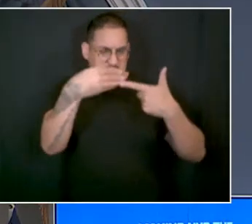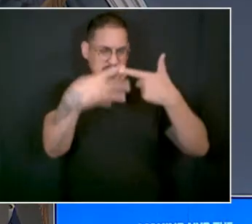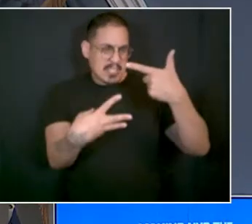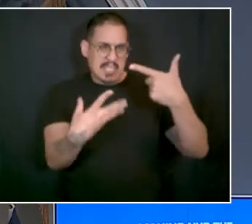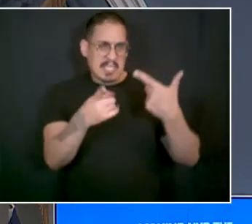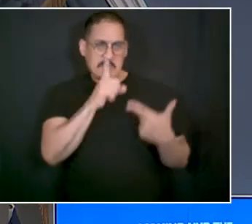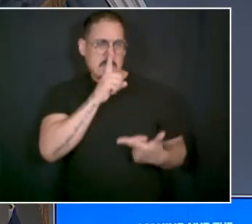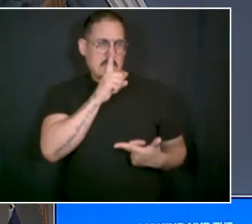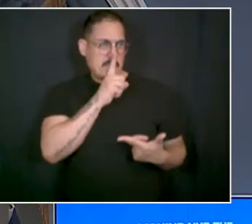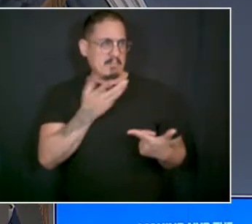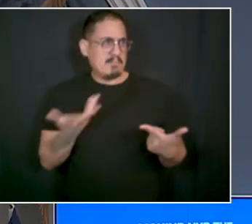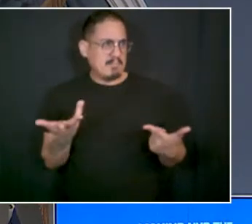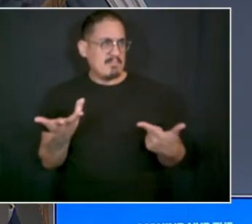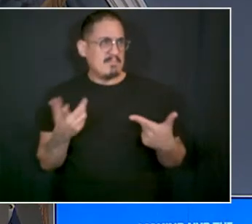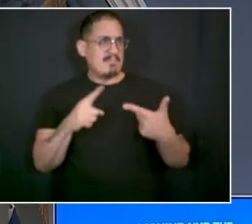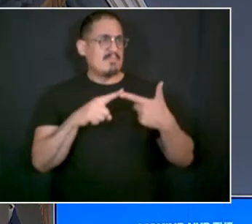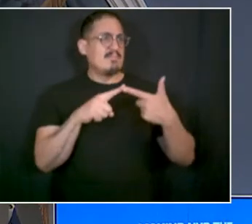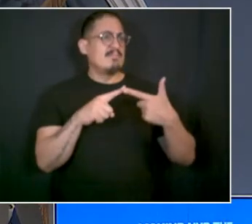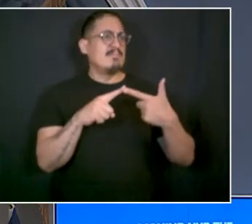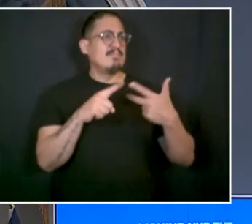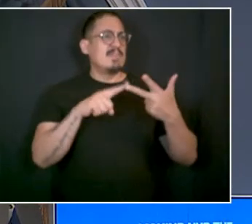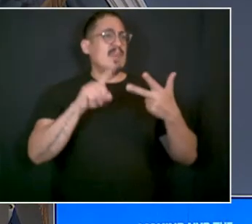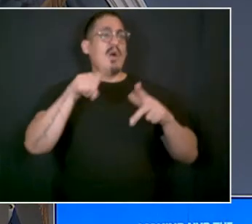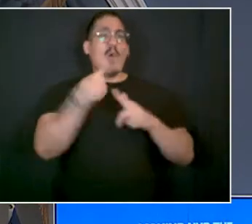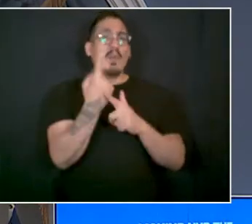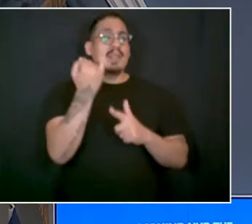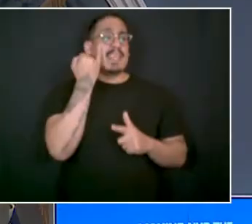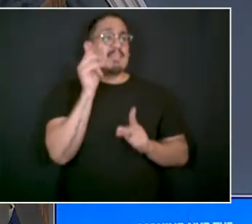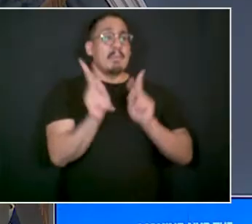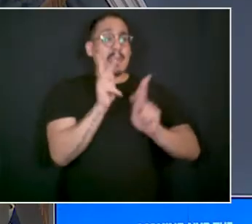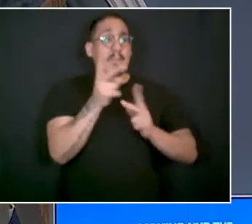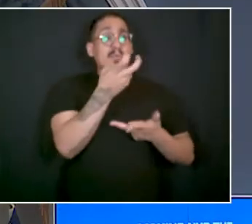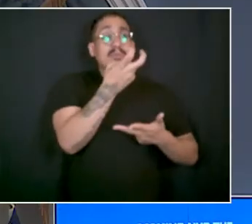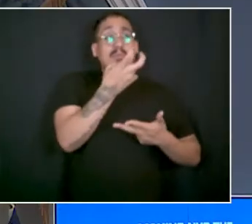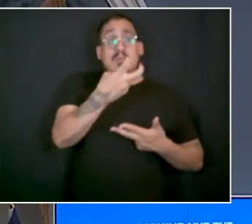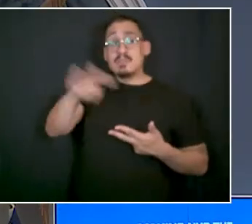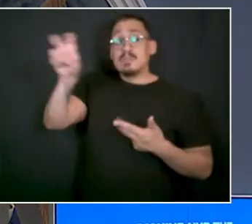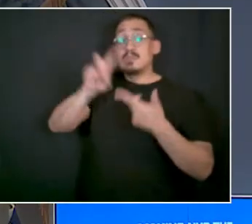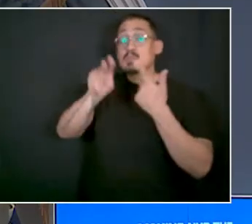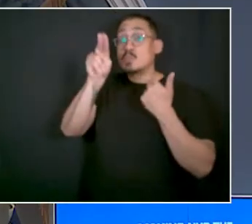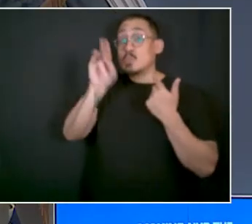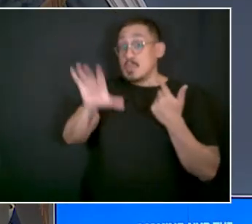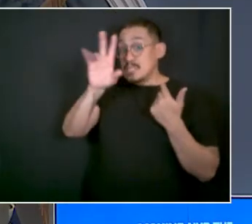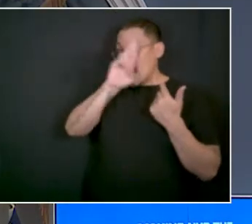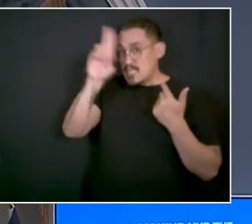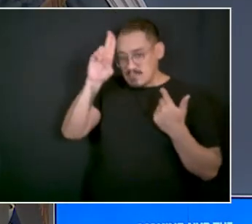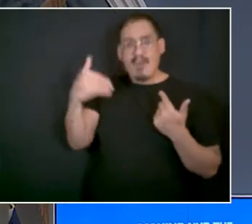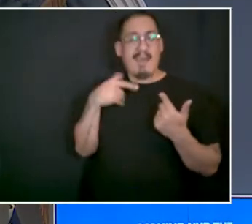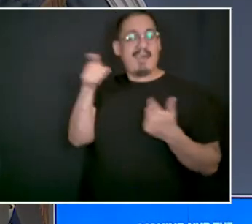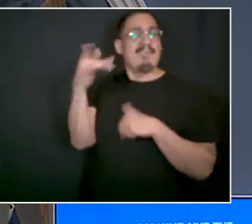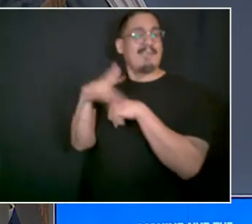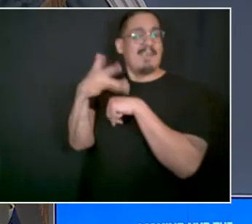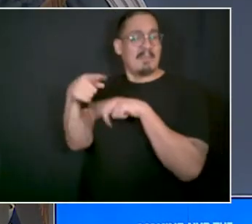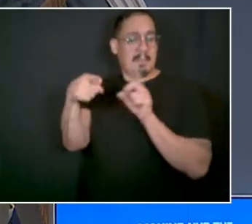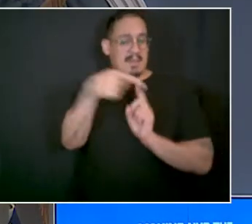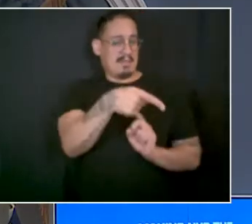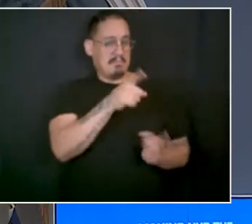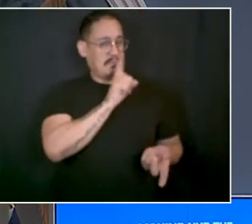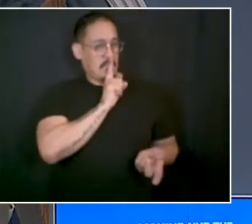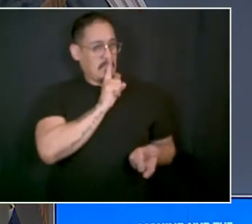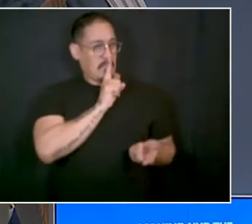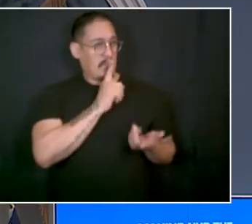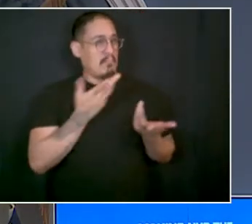and unavailable for those to private hospitals. There's more. But I wanted to get your perspective on, are you aware of these gaps?